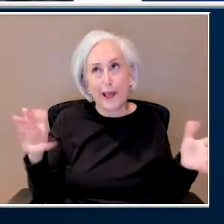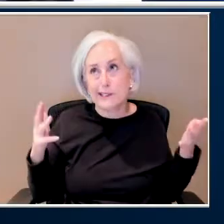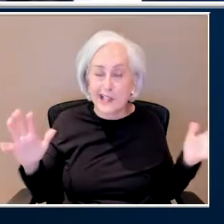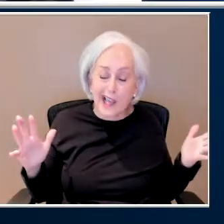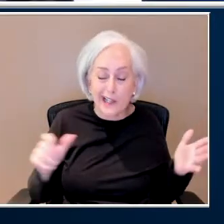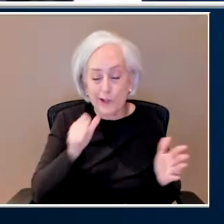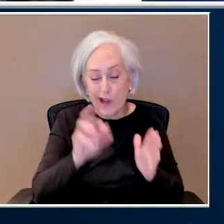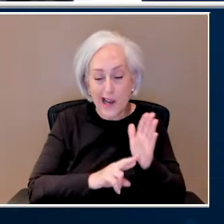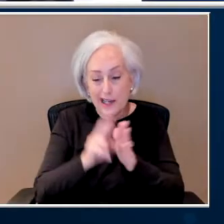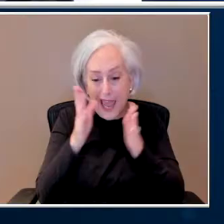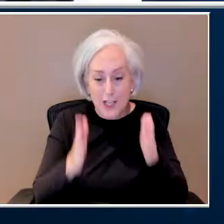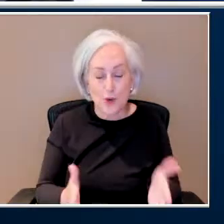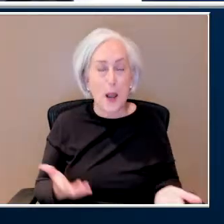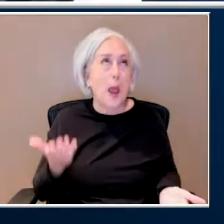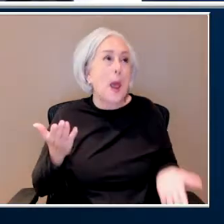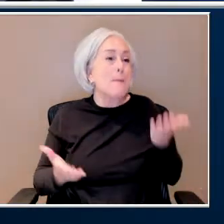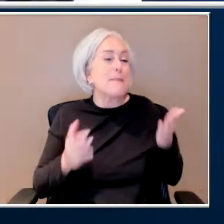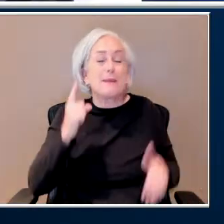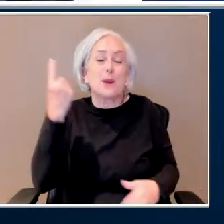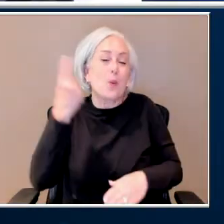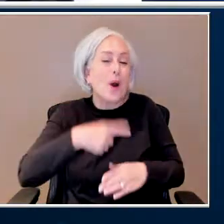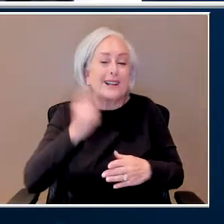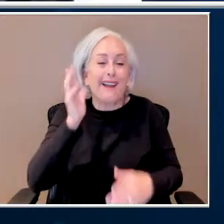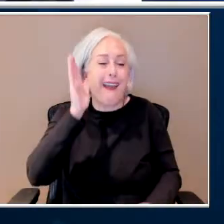right. someday. I need you to step up your game. Okay.